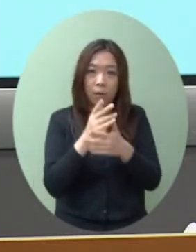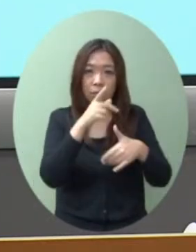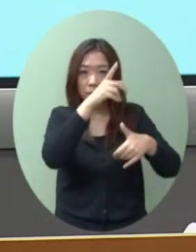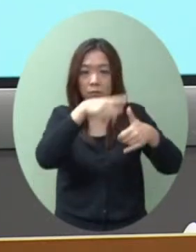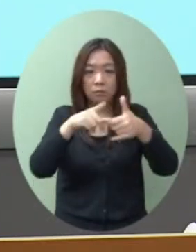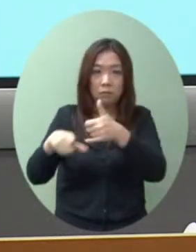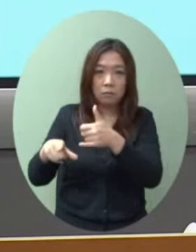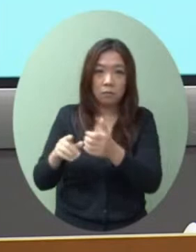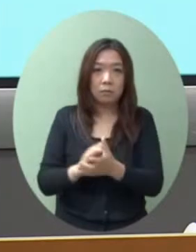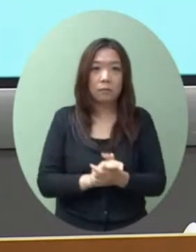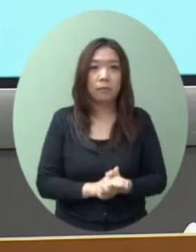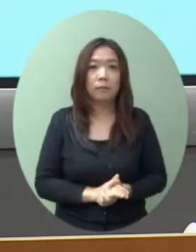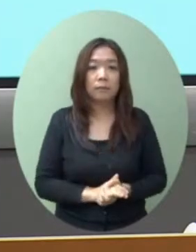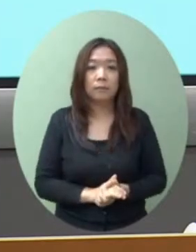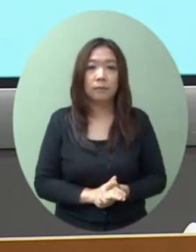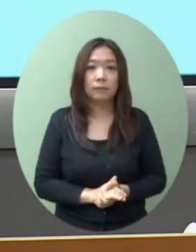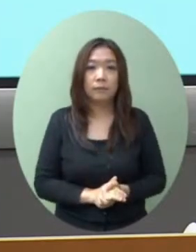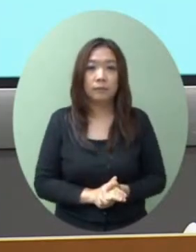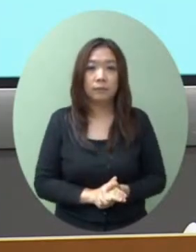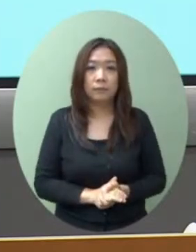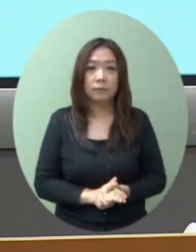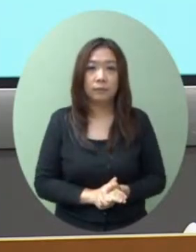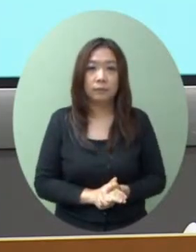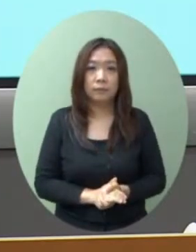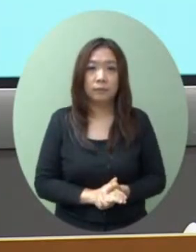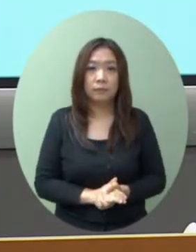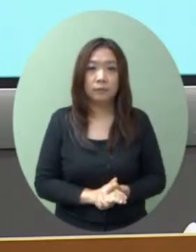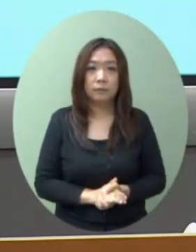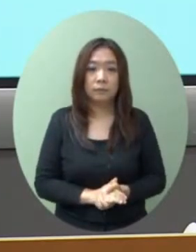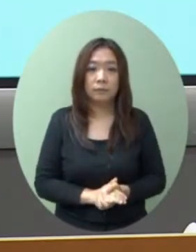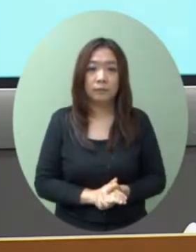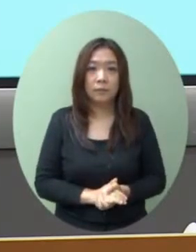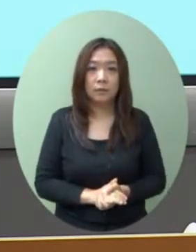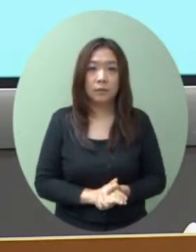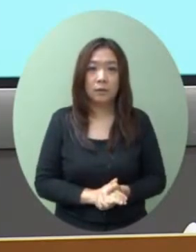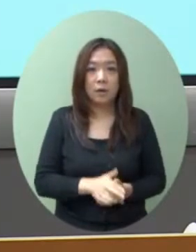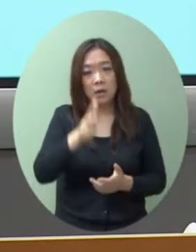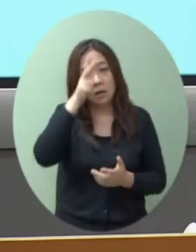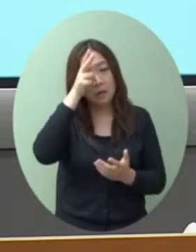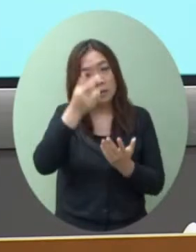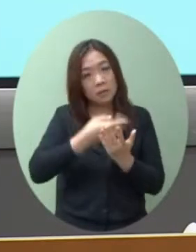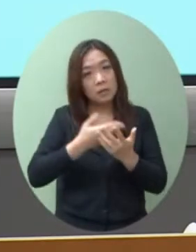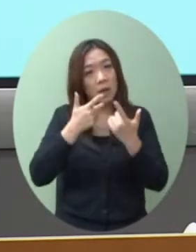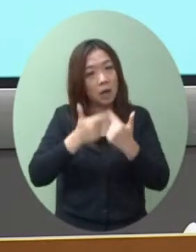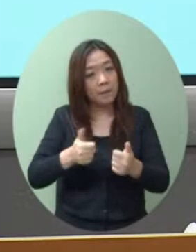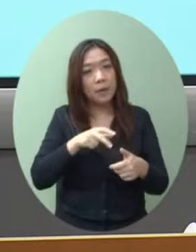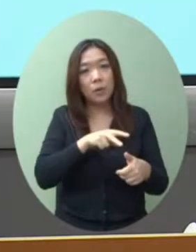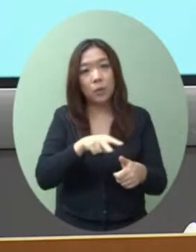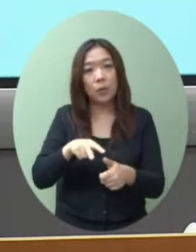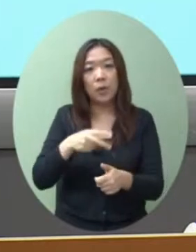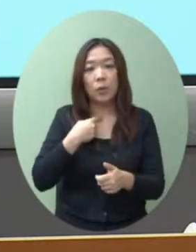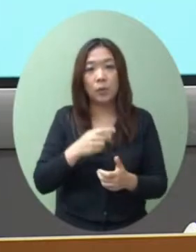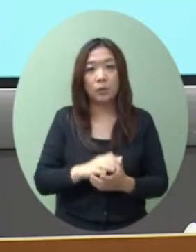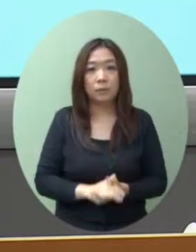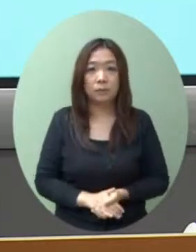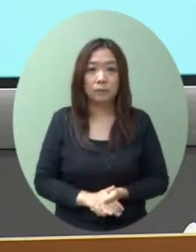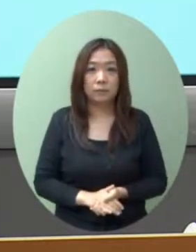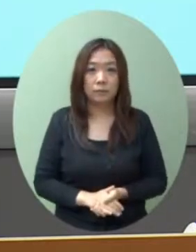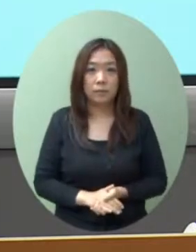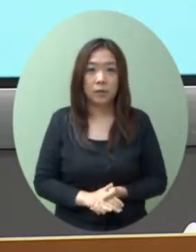accordingly use appropriate measures to control them. And we also have to balance the